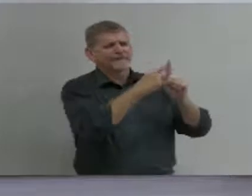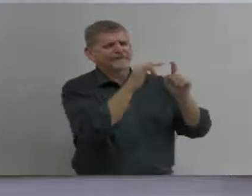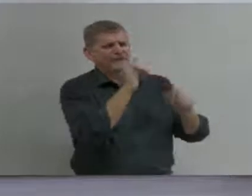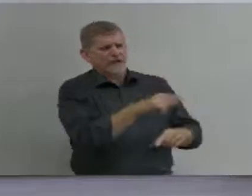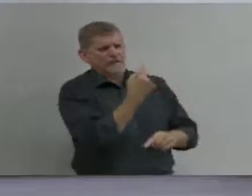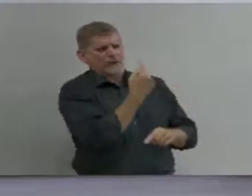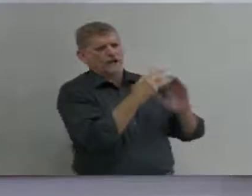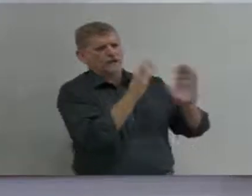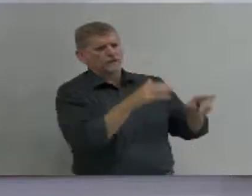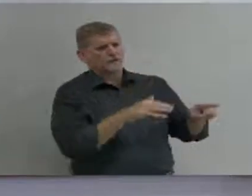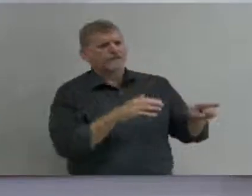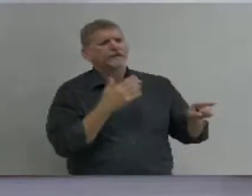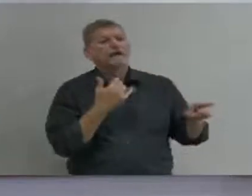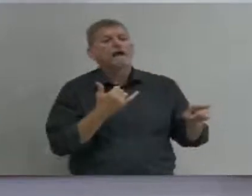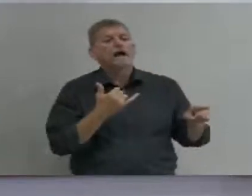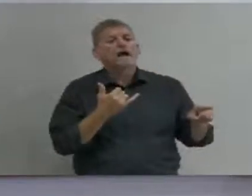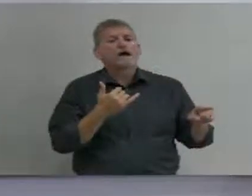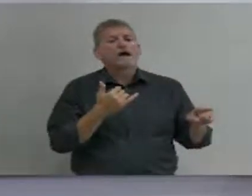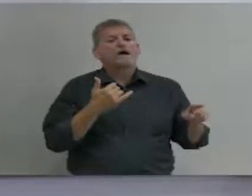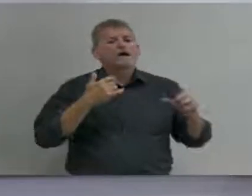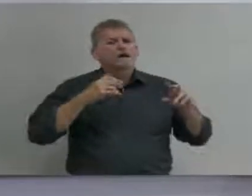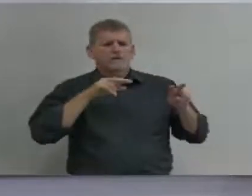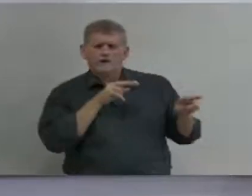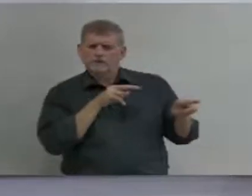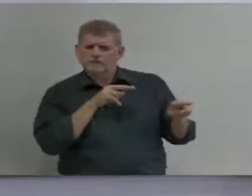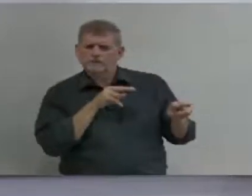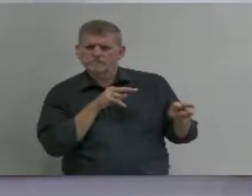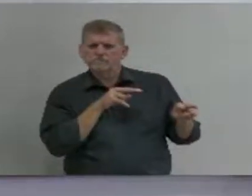increases as anticipated from that one positive case.